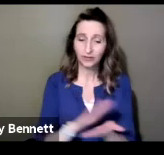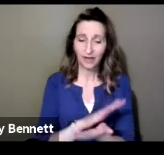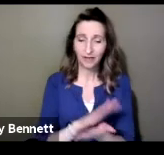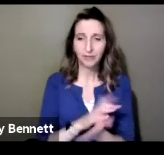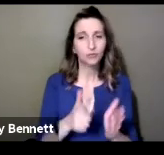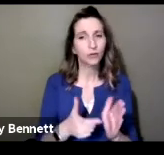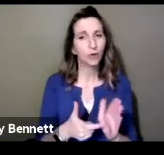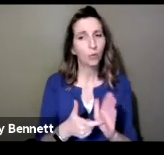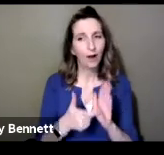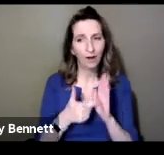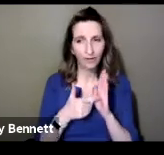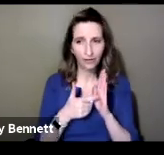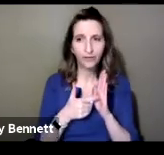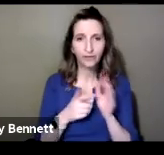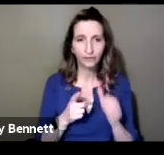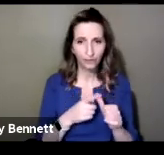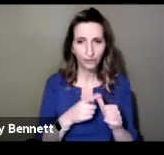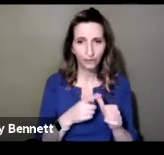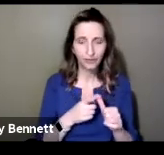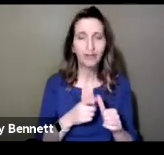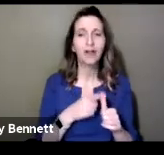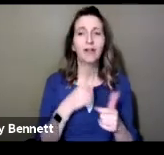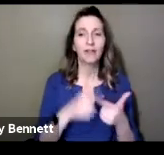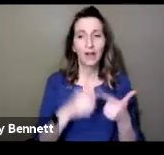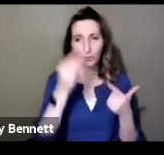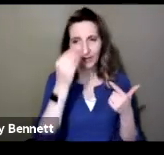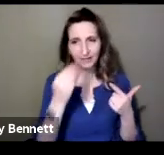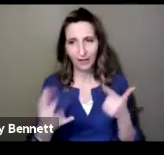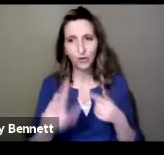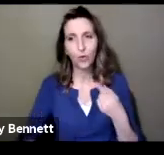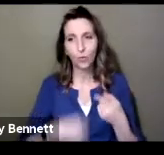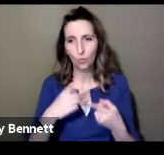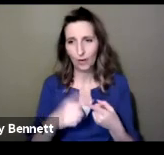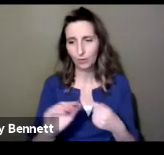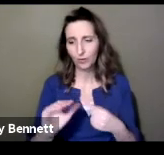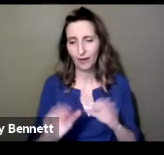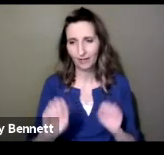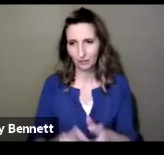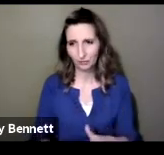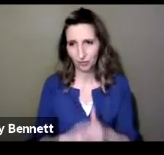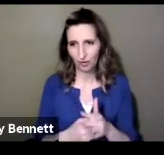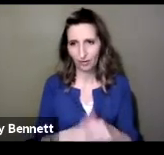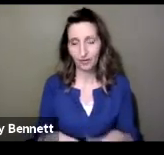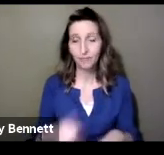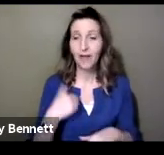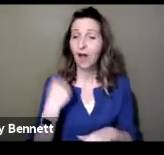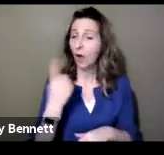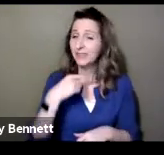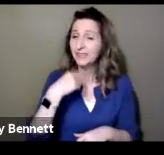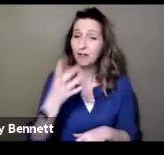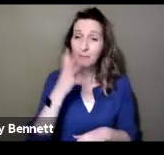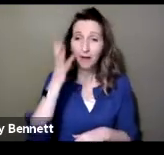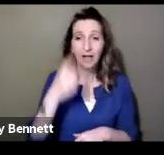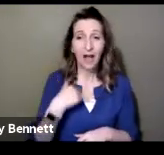required before we can give you a start date. I always tell parents, I move as fast as you move. And so if you get me all